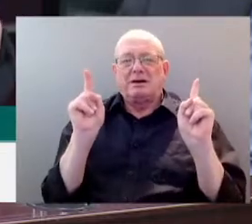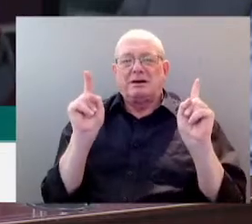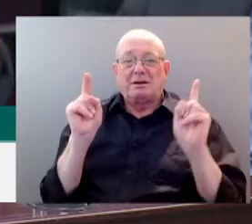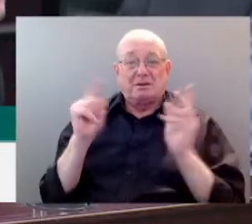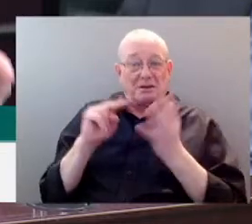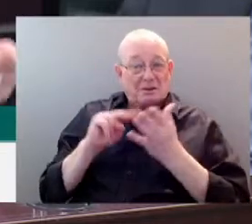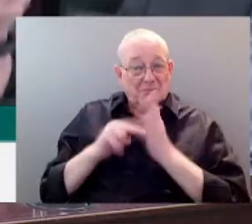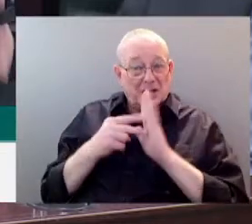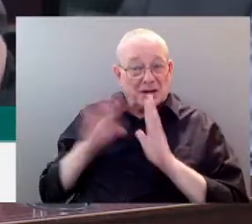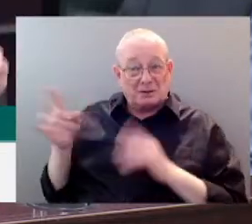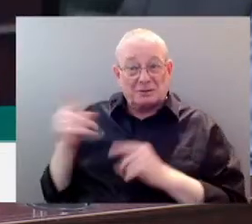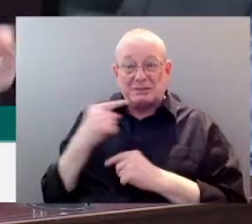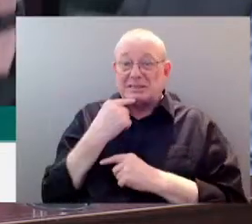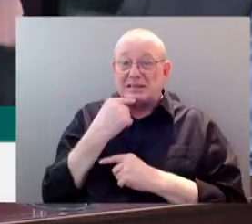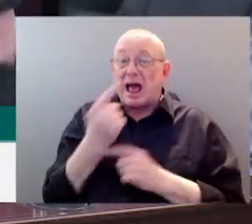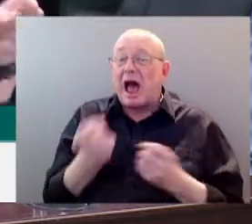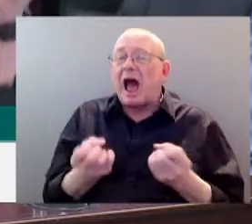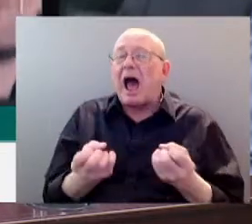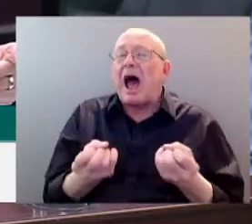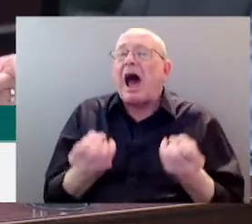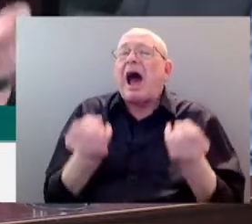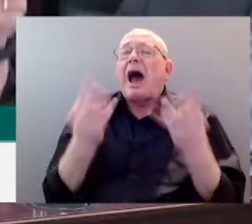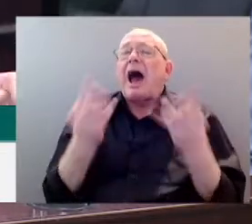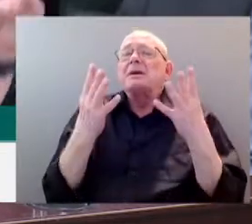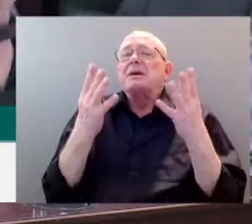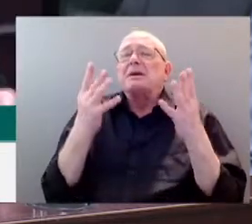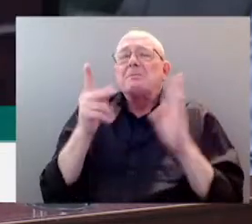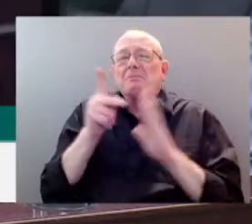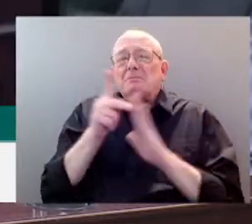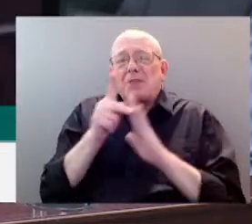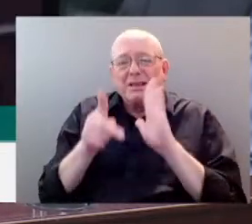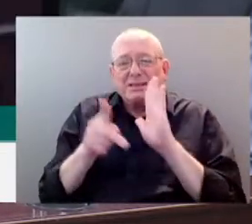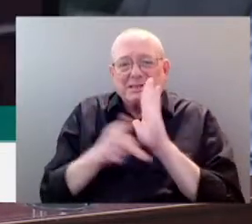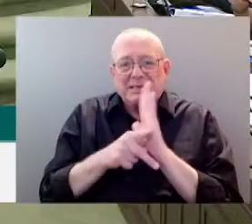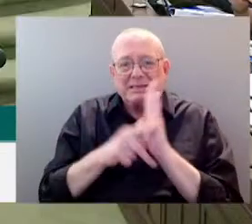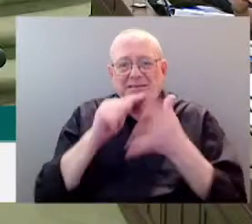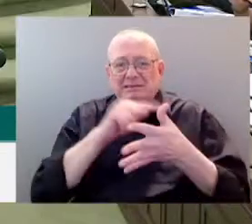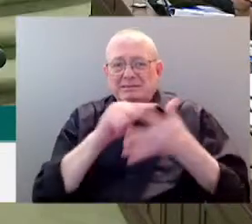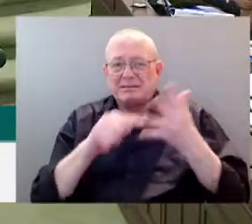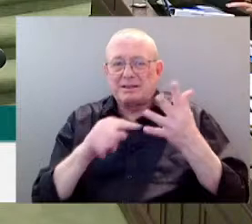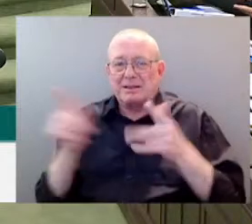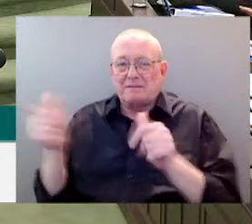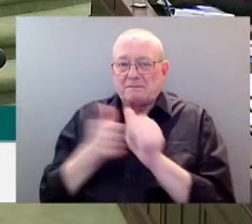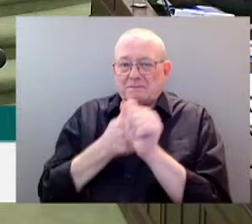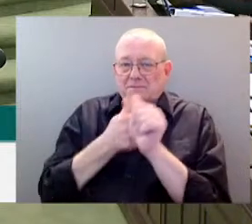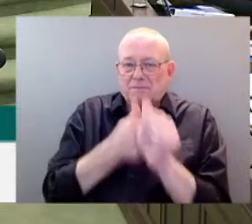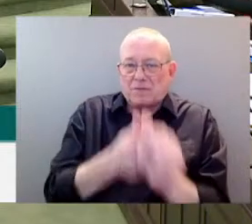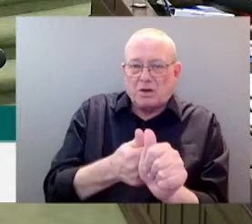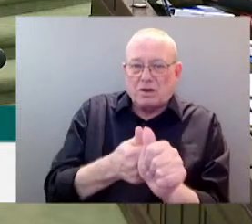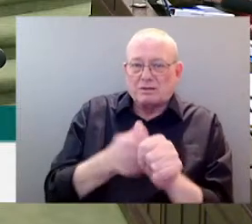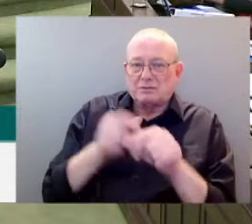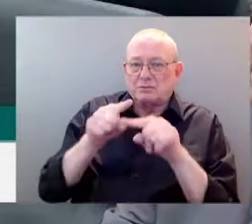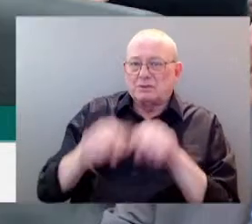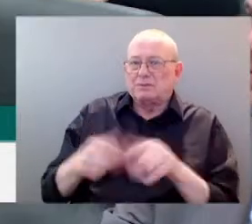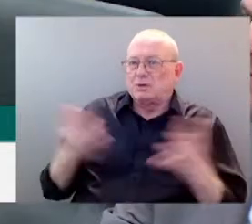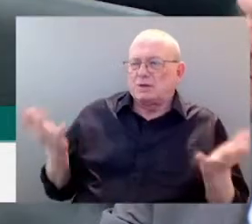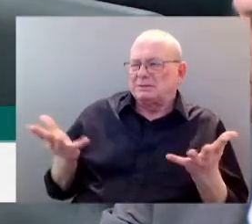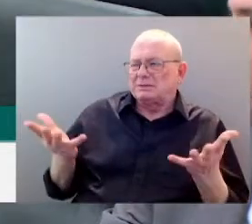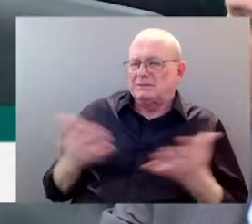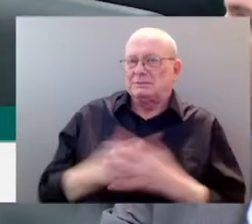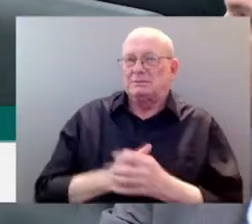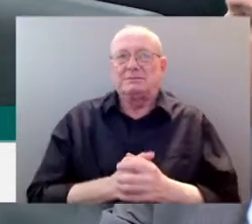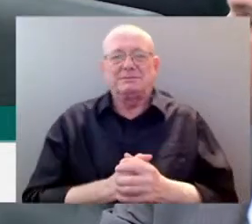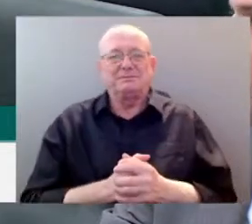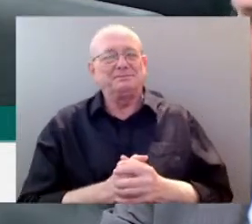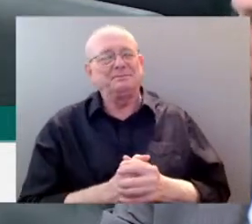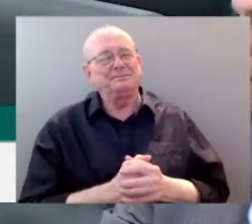current discharge policy that these patients are relying on The Honorable the premier has risen thank you